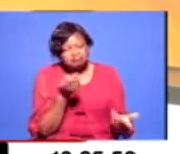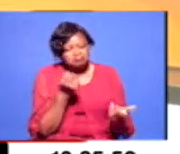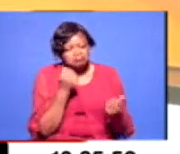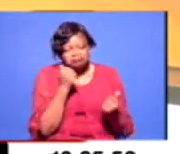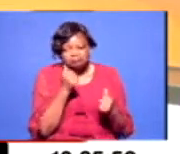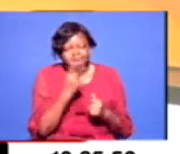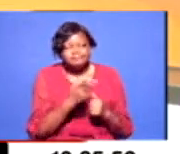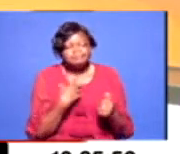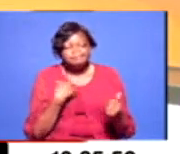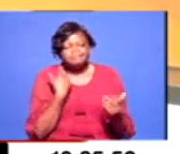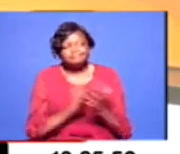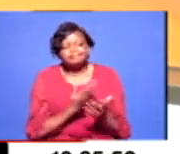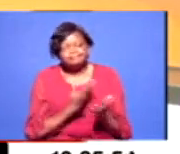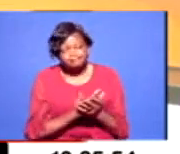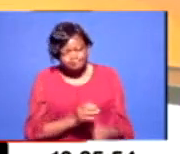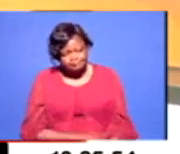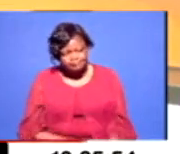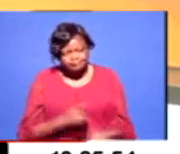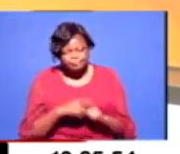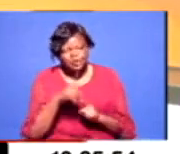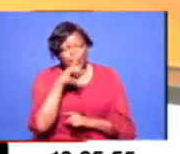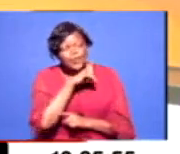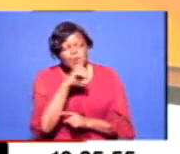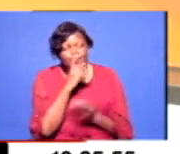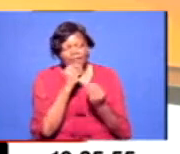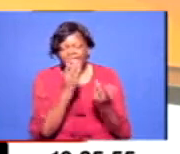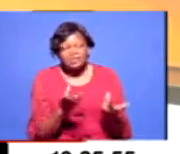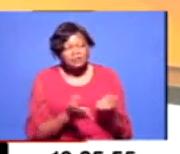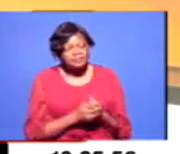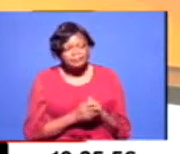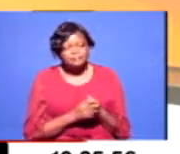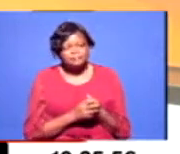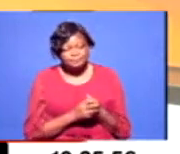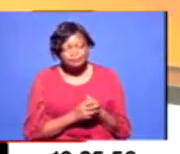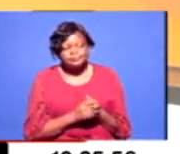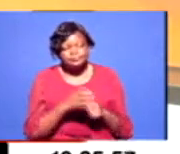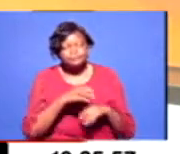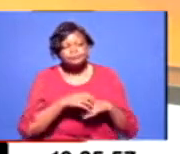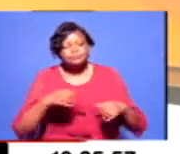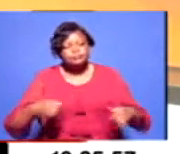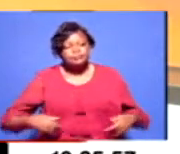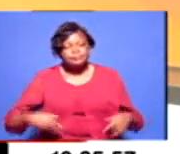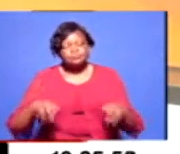but it is very tough on teenage use